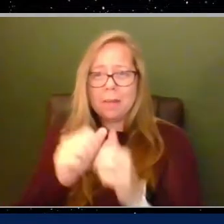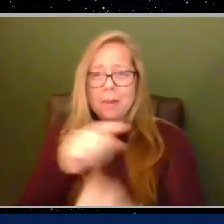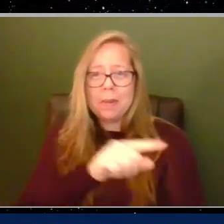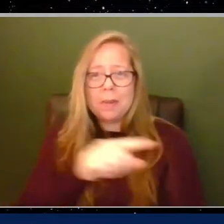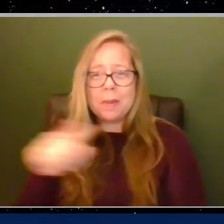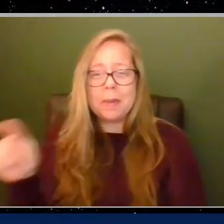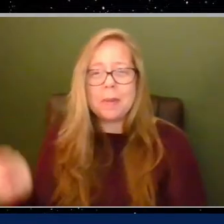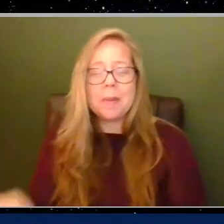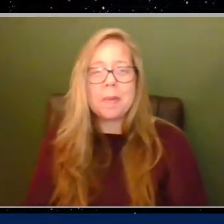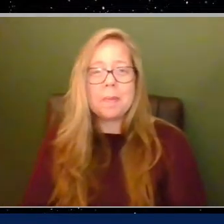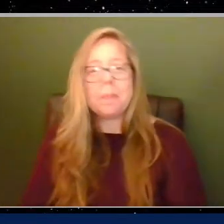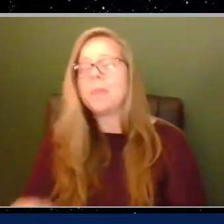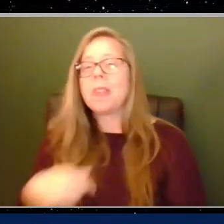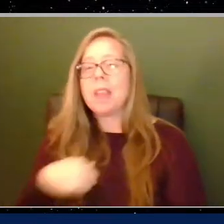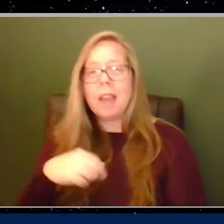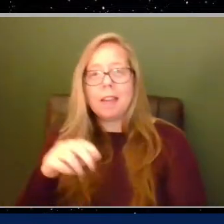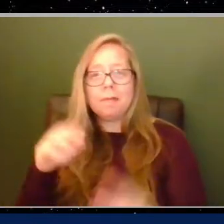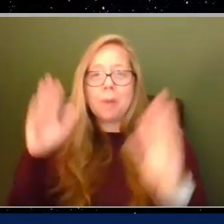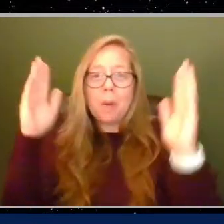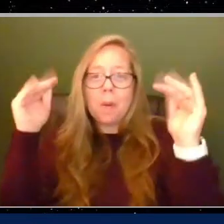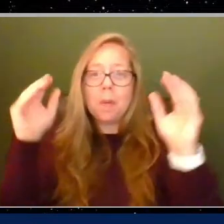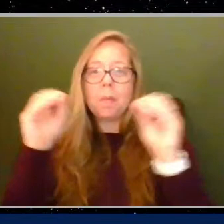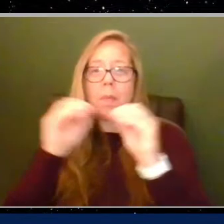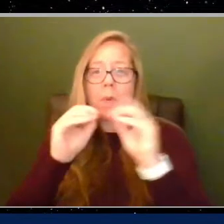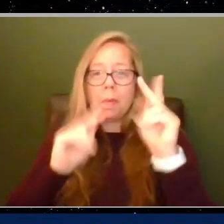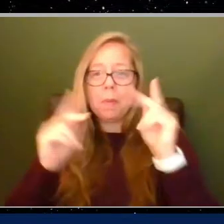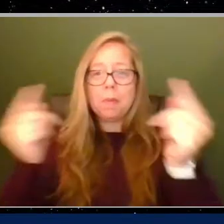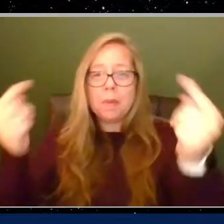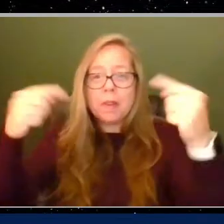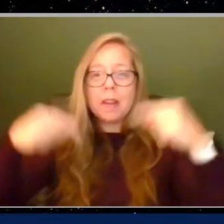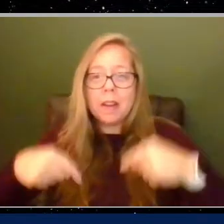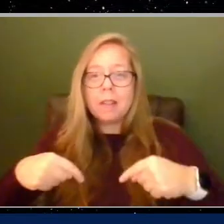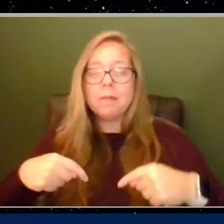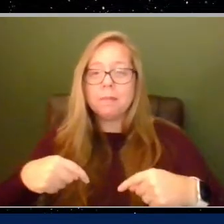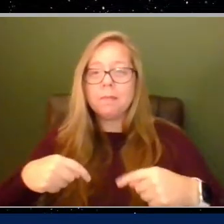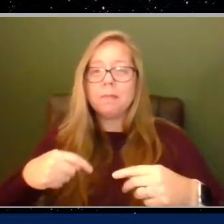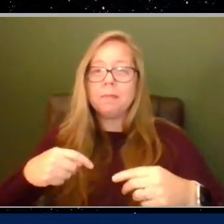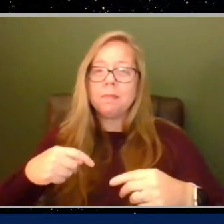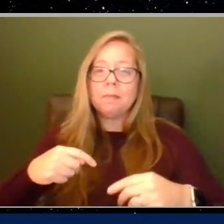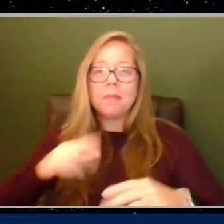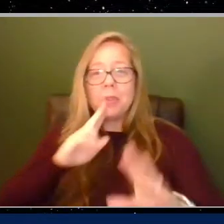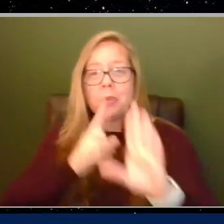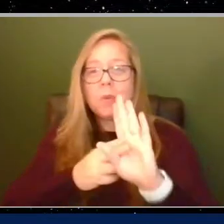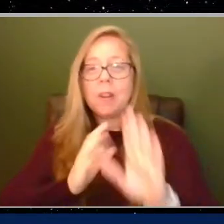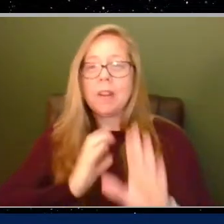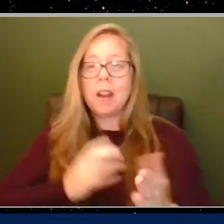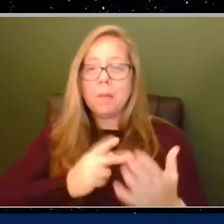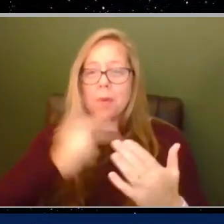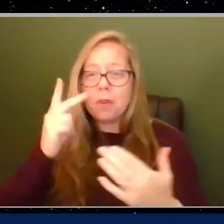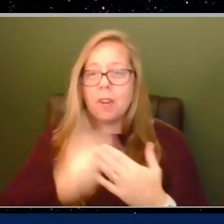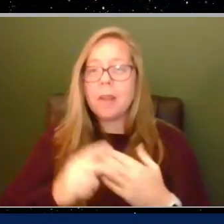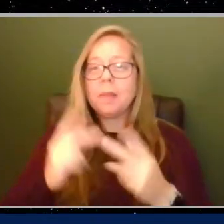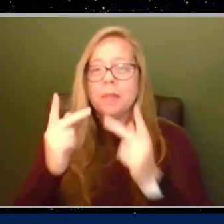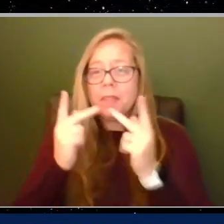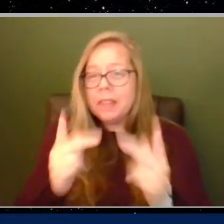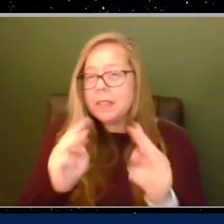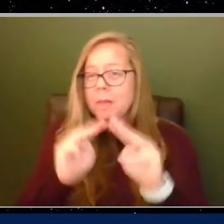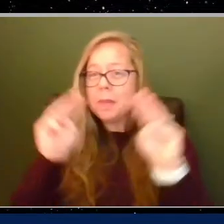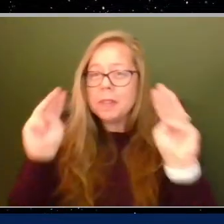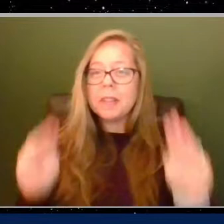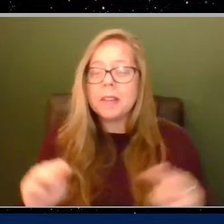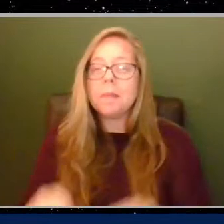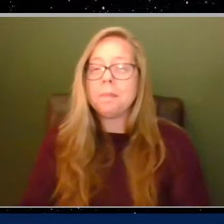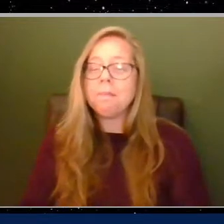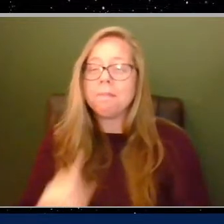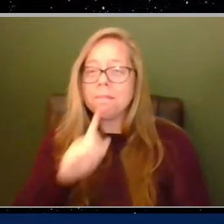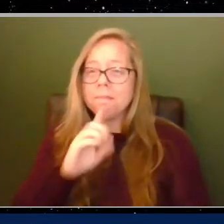hope more people come to our programs, come to our museums, reach out. It's